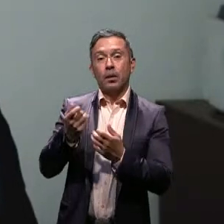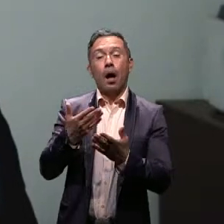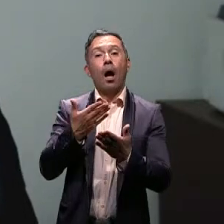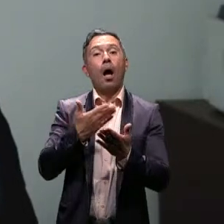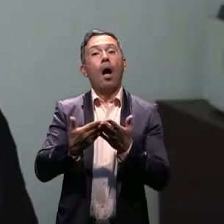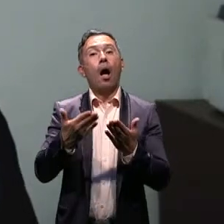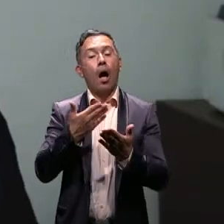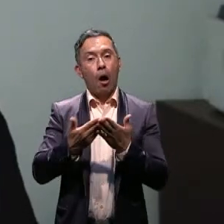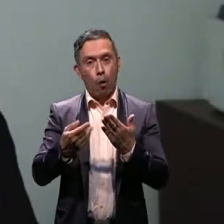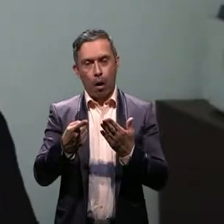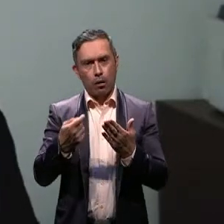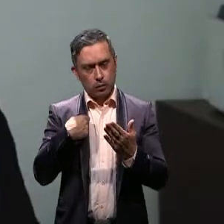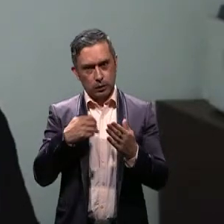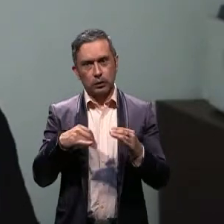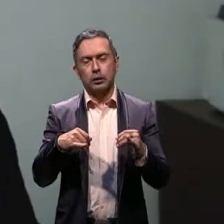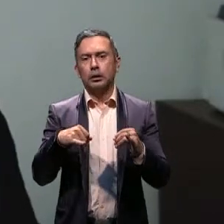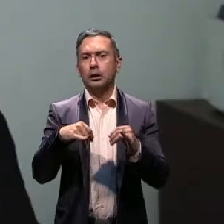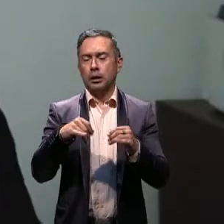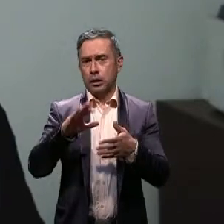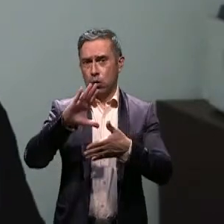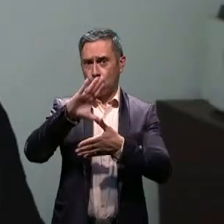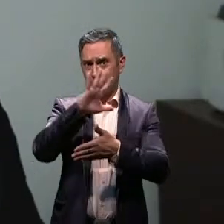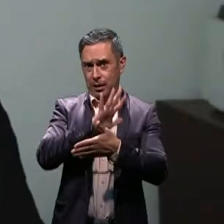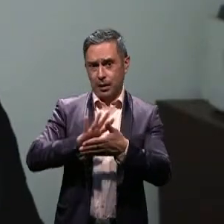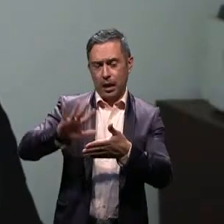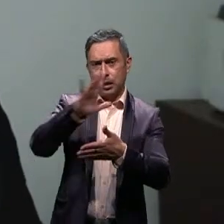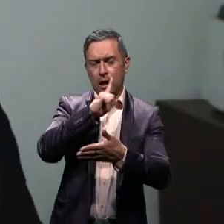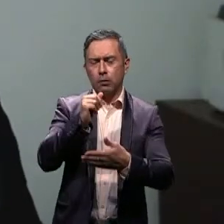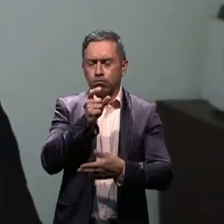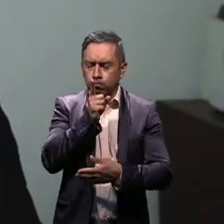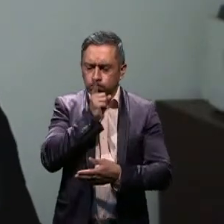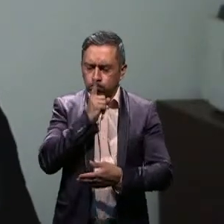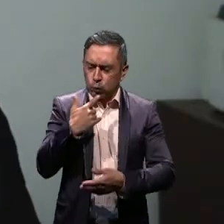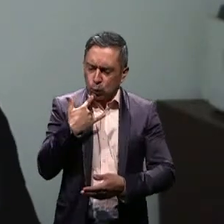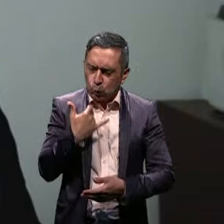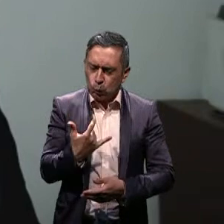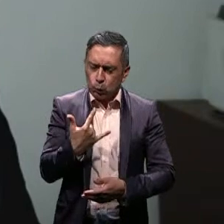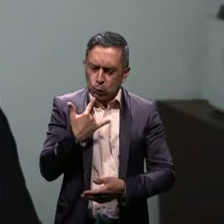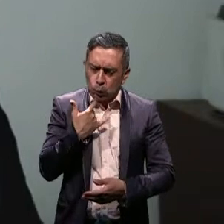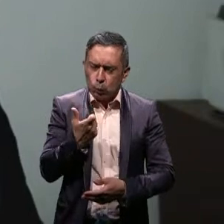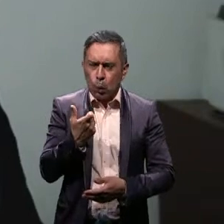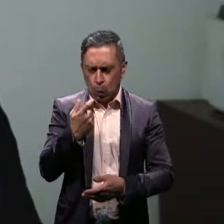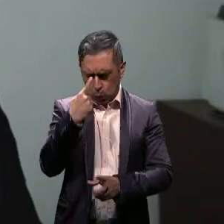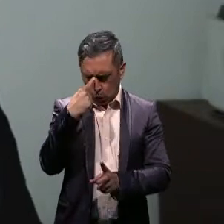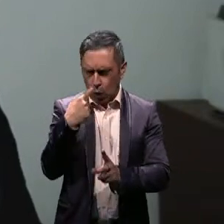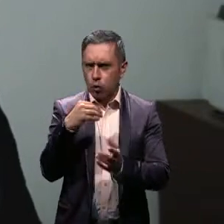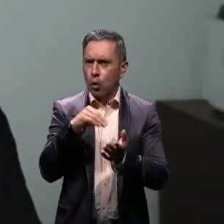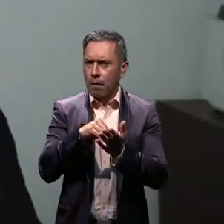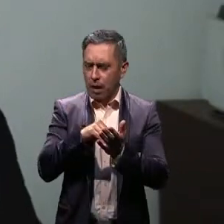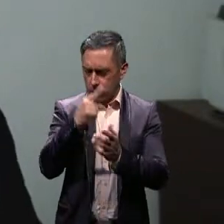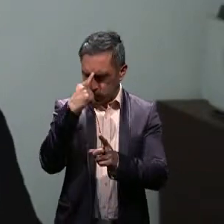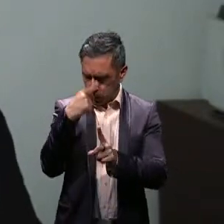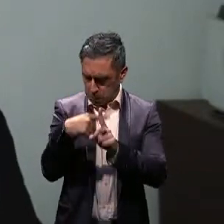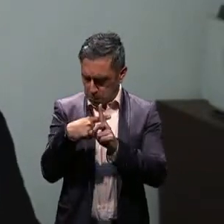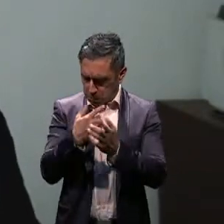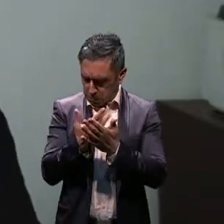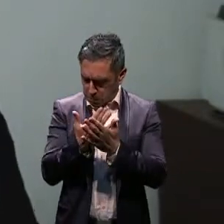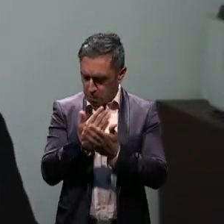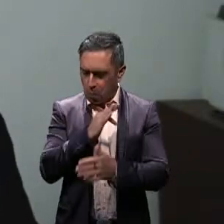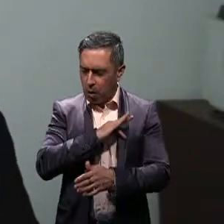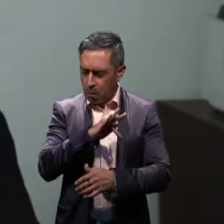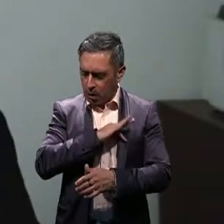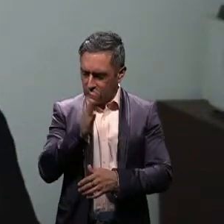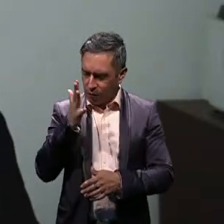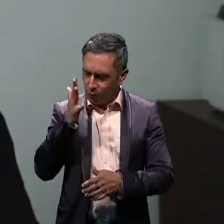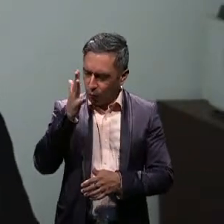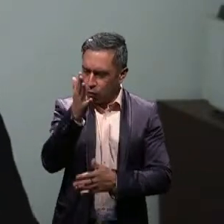to the discourses, the political resources, and Even though there has been a huge resilience in